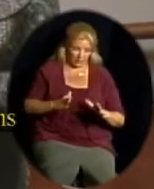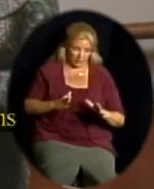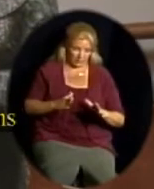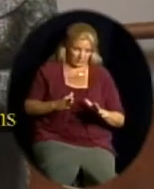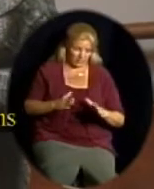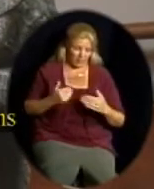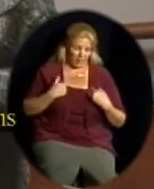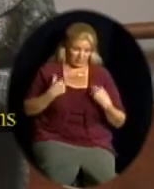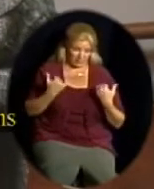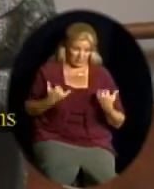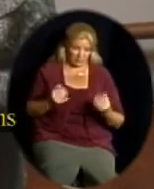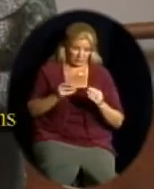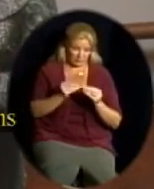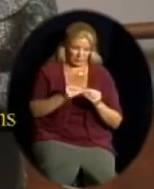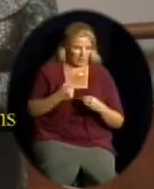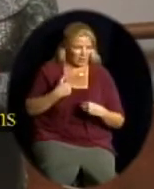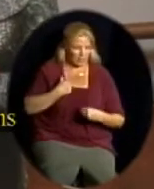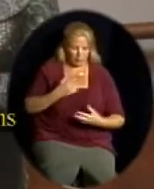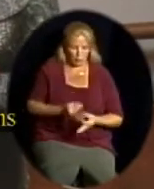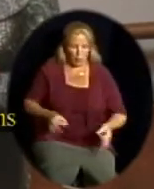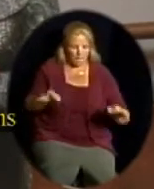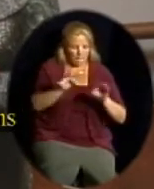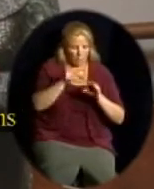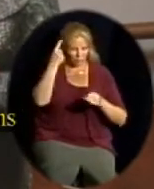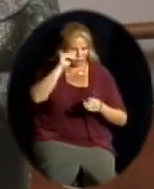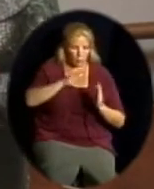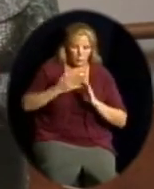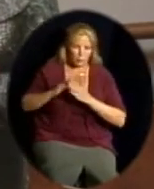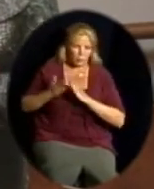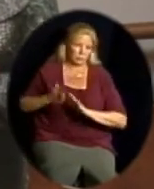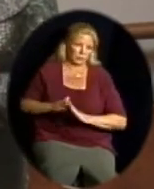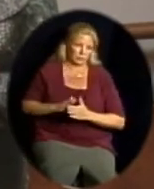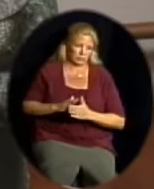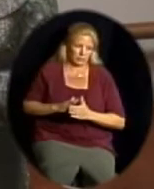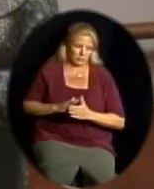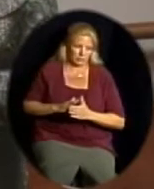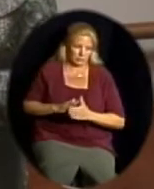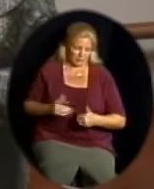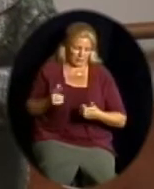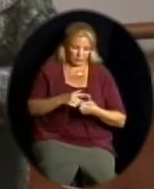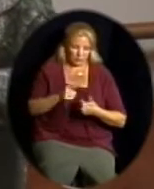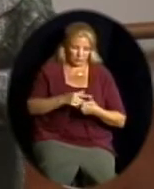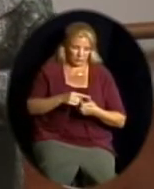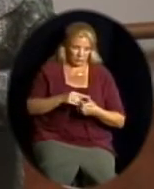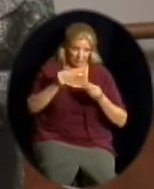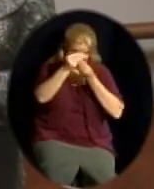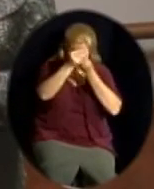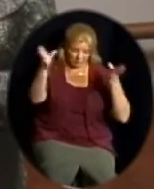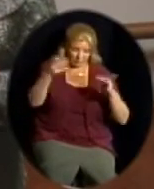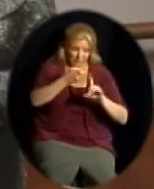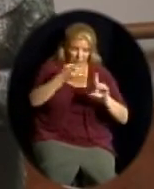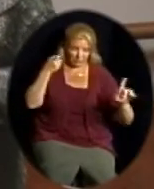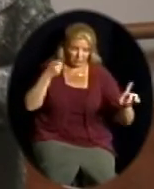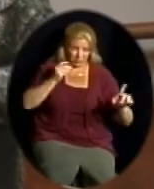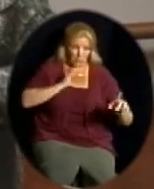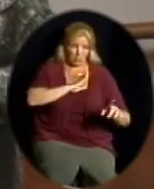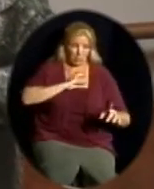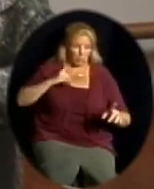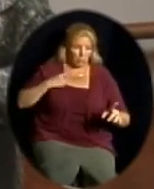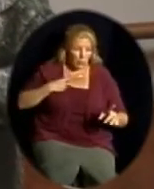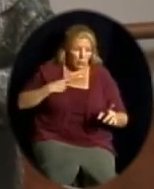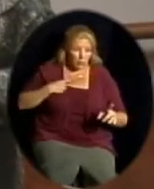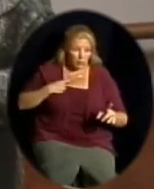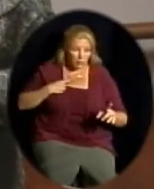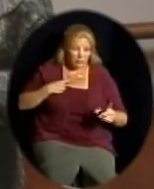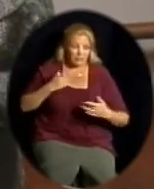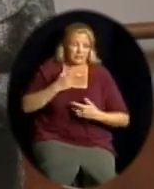think, great for our community. First of all, the information that the board has that's released to the press earlier in the week is now available